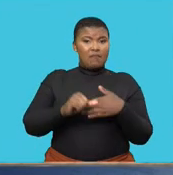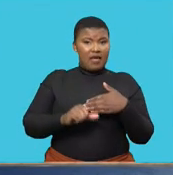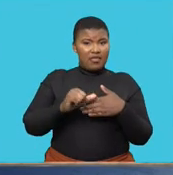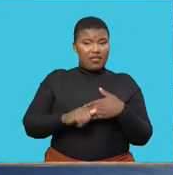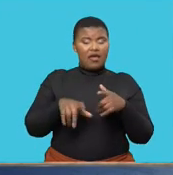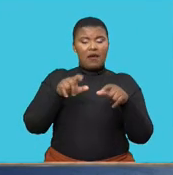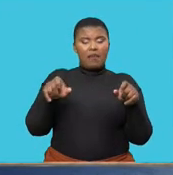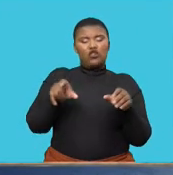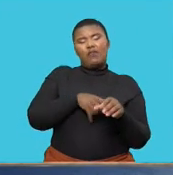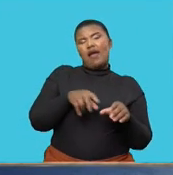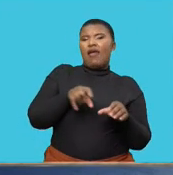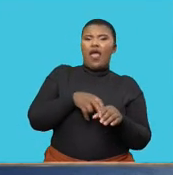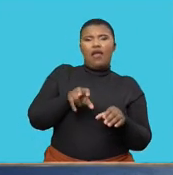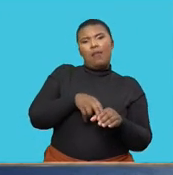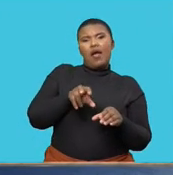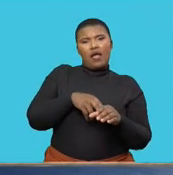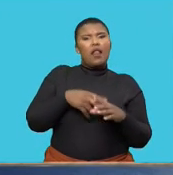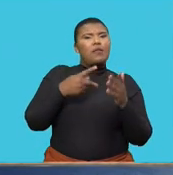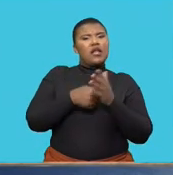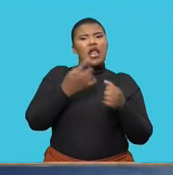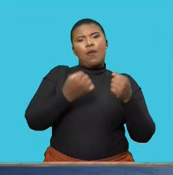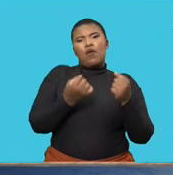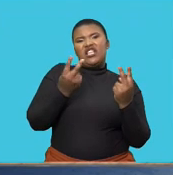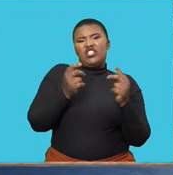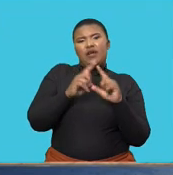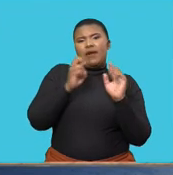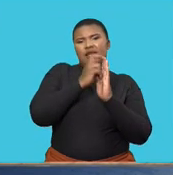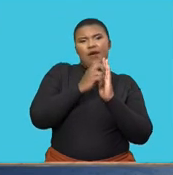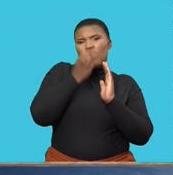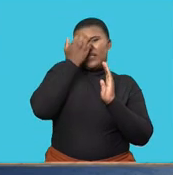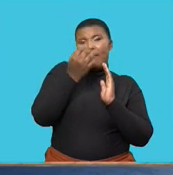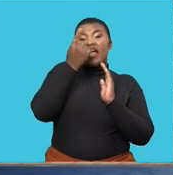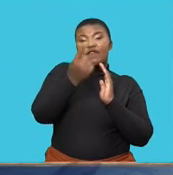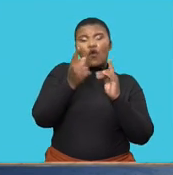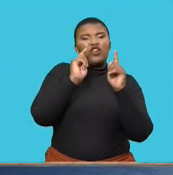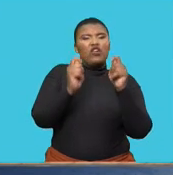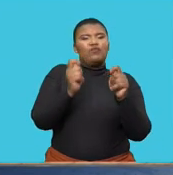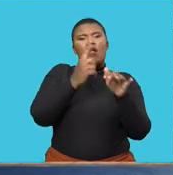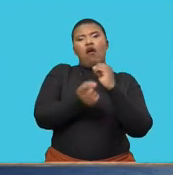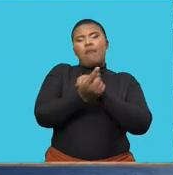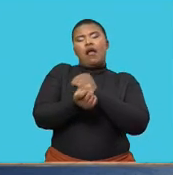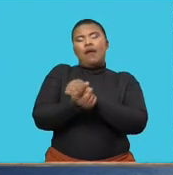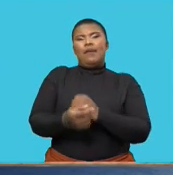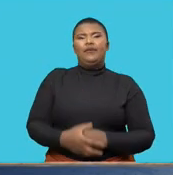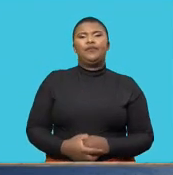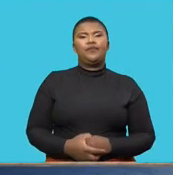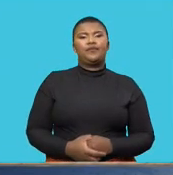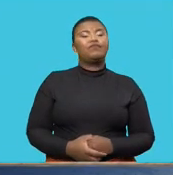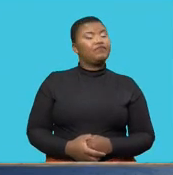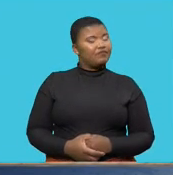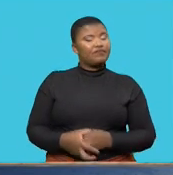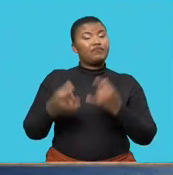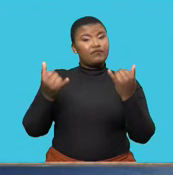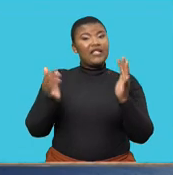bayakwazi ukungena bathenga imoto ezintsha, but they don't know the rules and regulations of the transport, how to ferry the kids. Now,